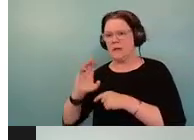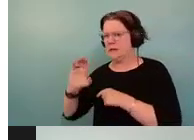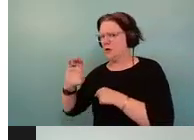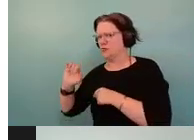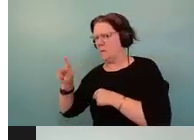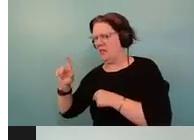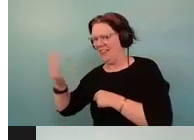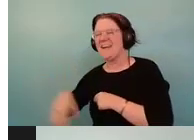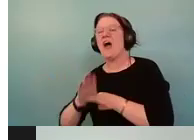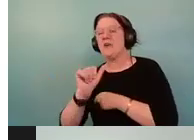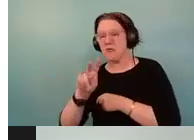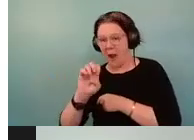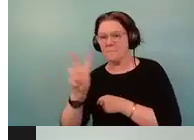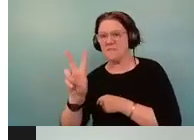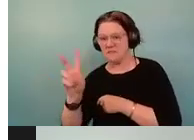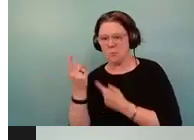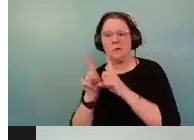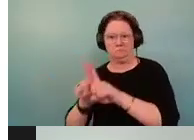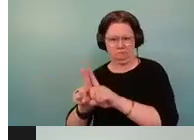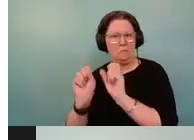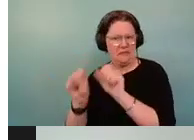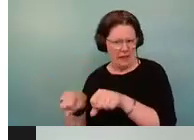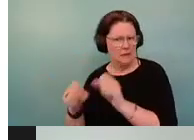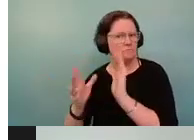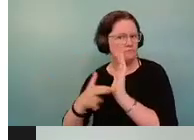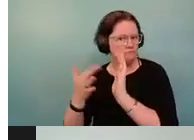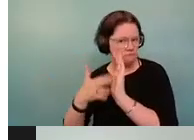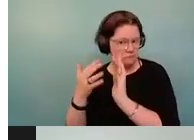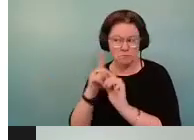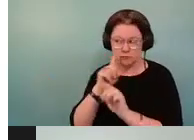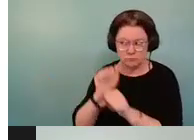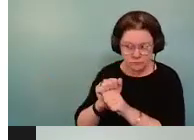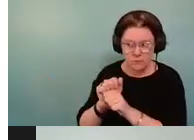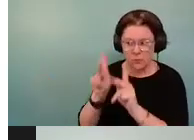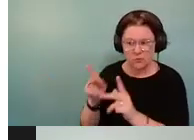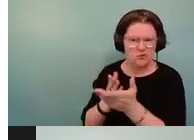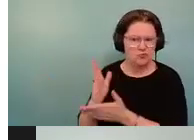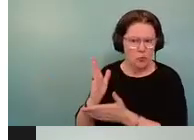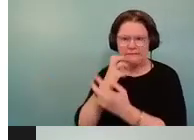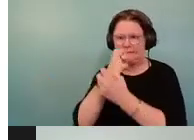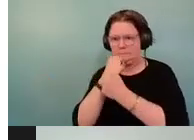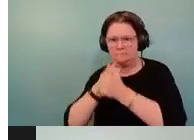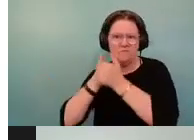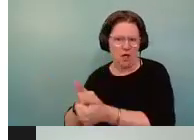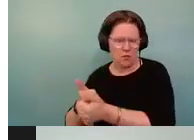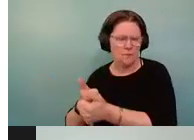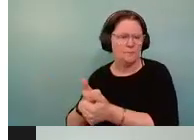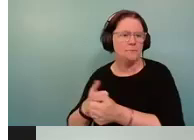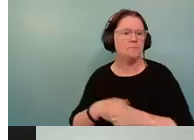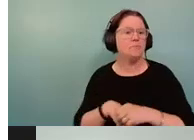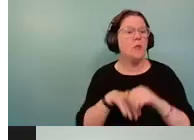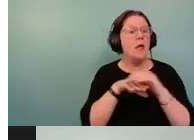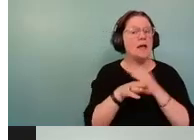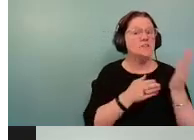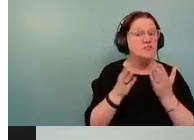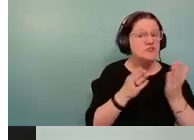victim. So sometimes that's necessary just to make sure that the individual's rights are being followed. Access to